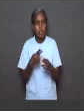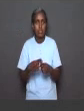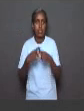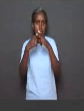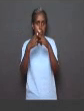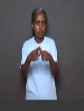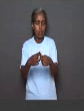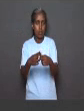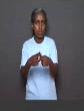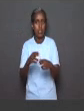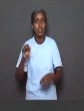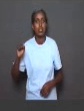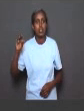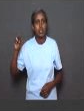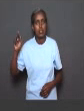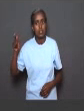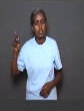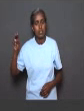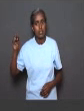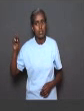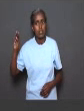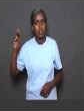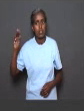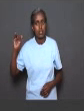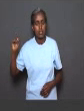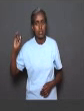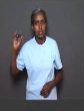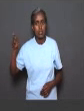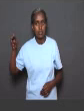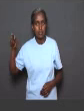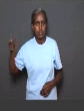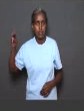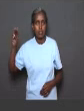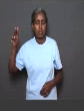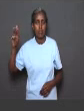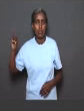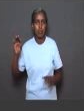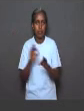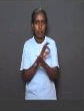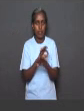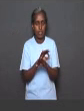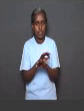This is called a Signum function.